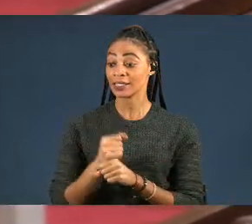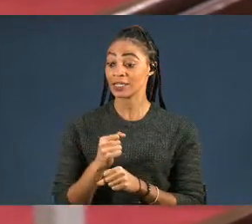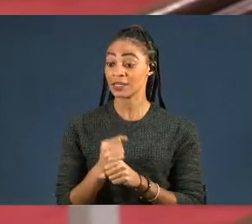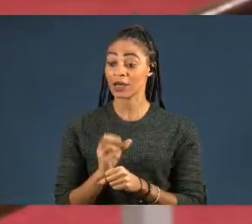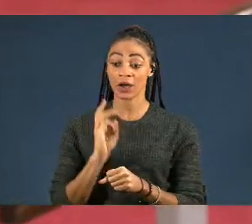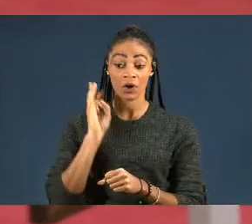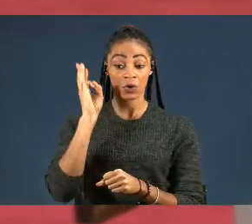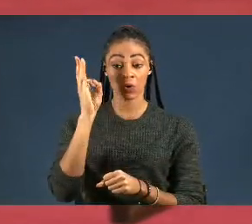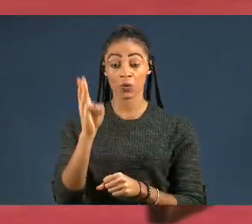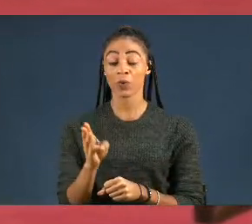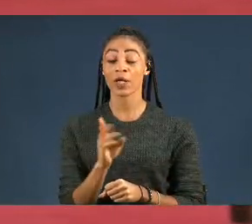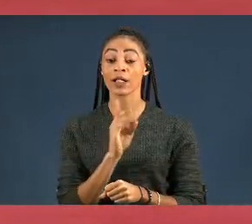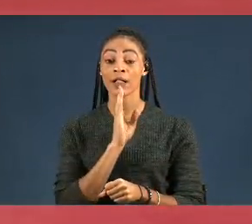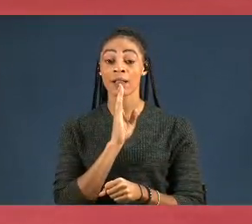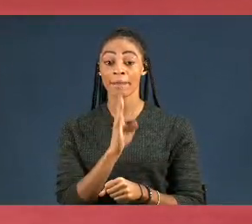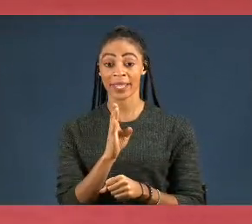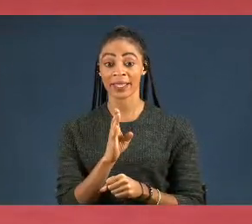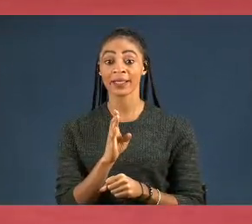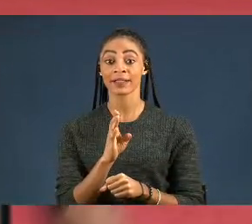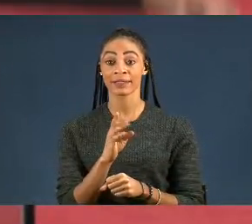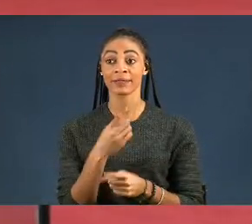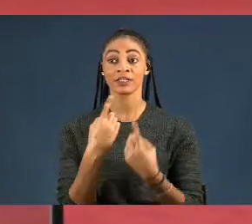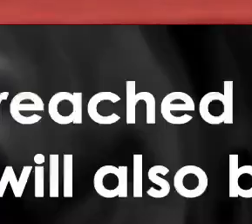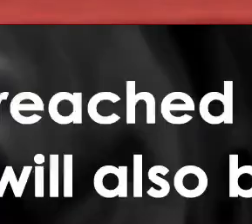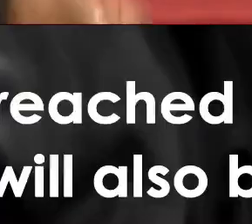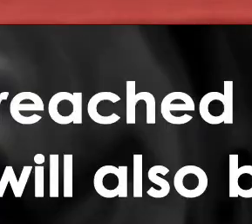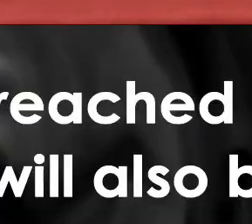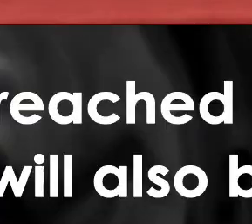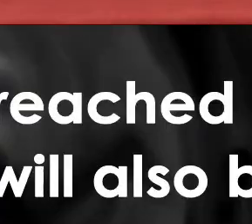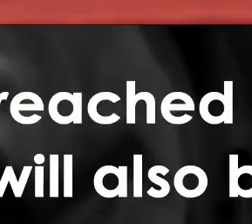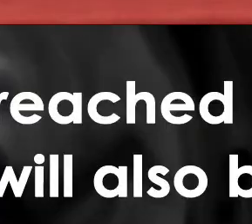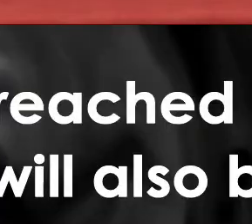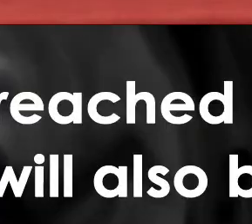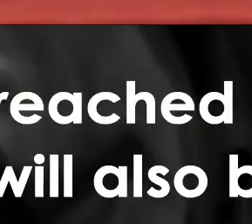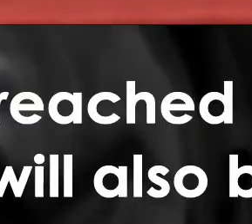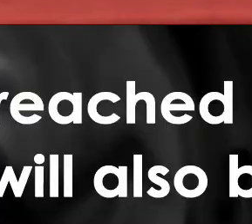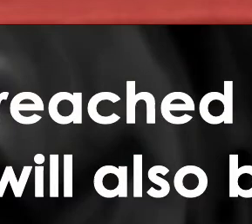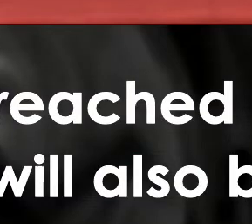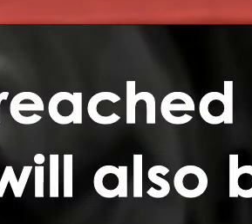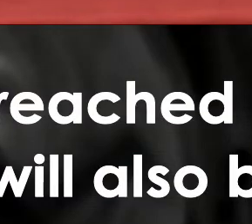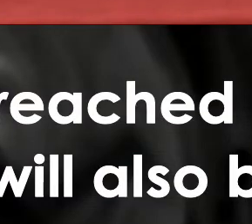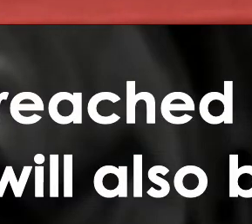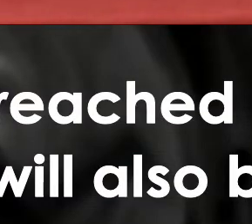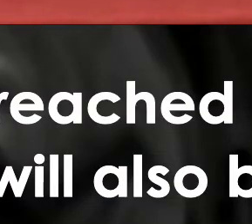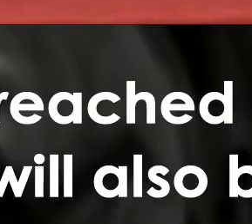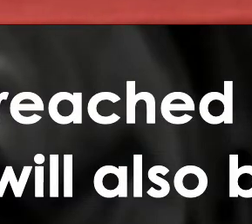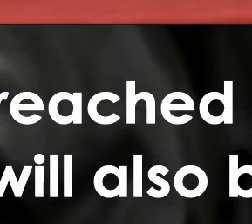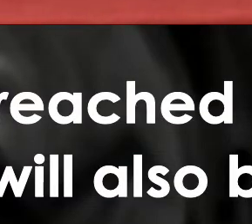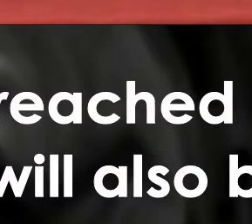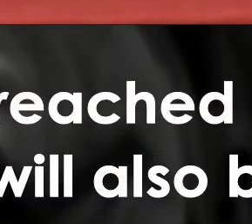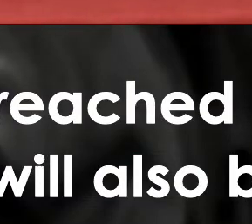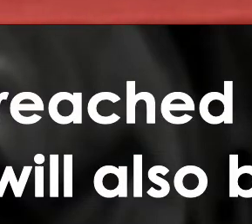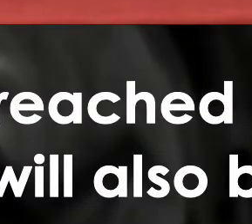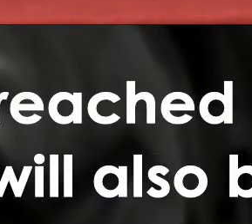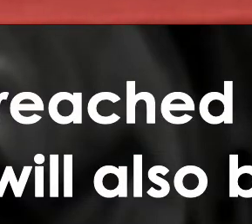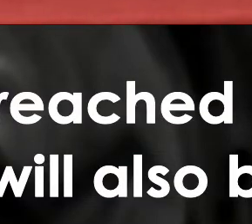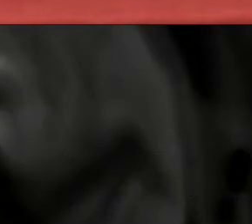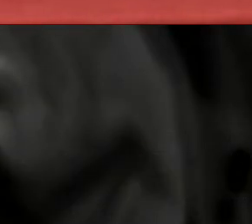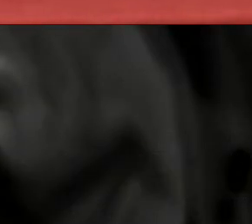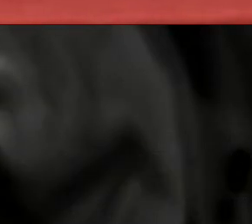spoken everywhere the gospel is preached. What she has done today, it has made her stand out and become